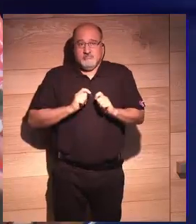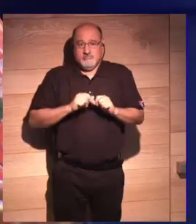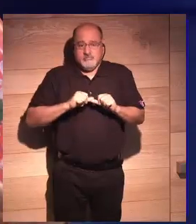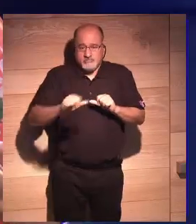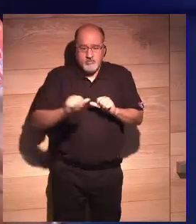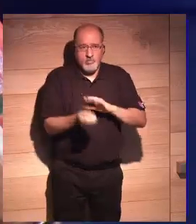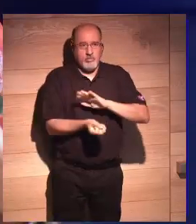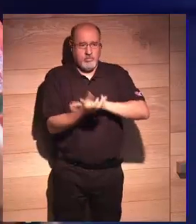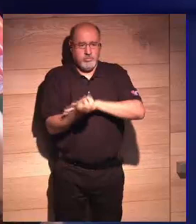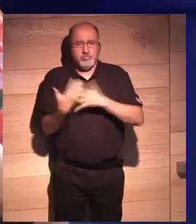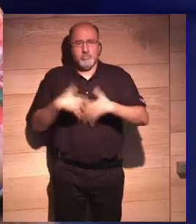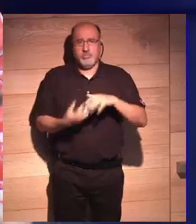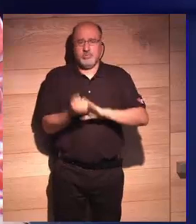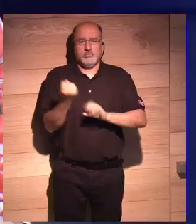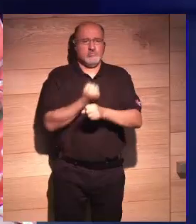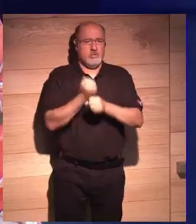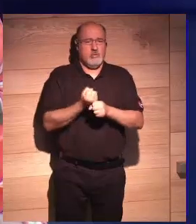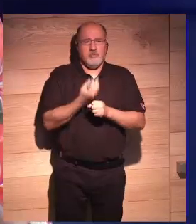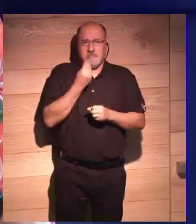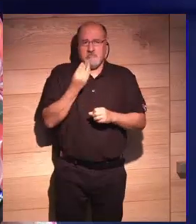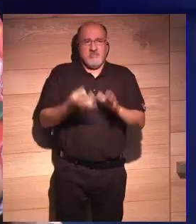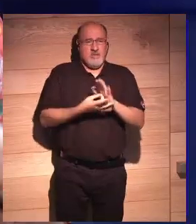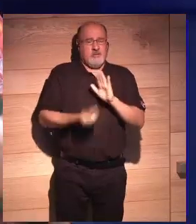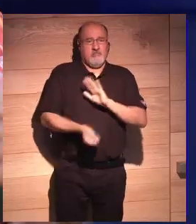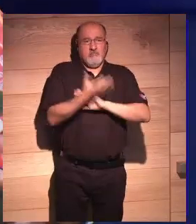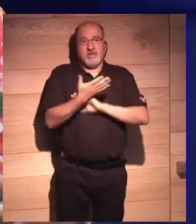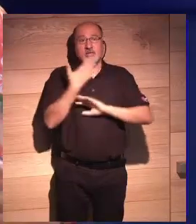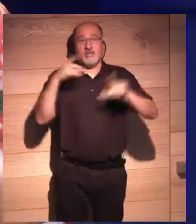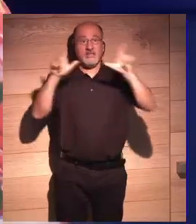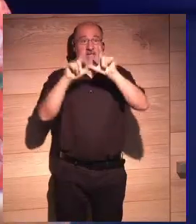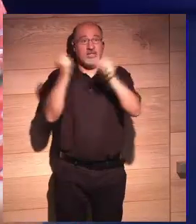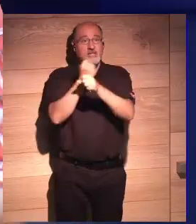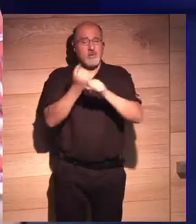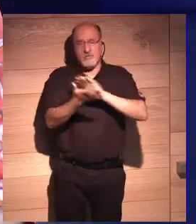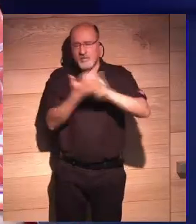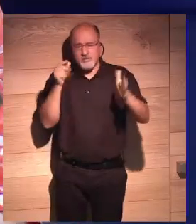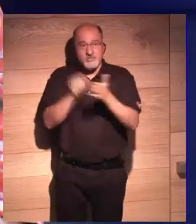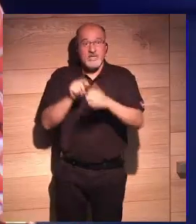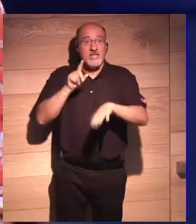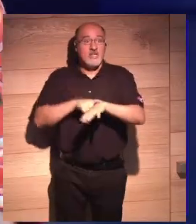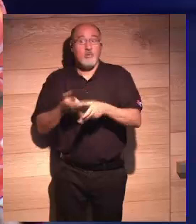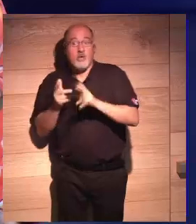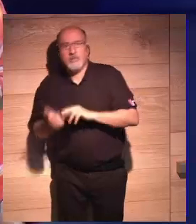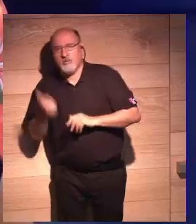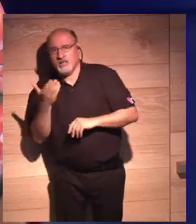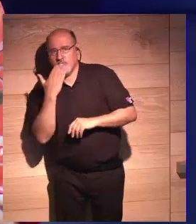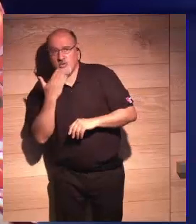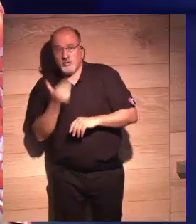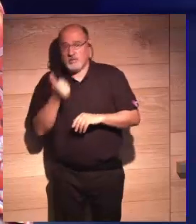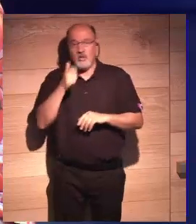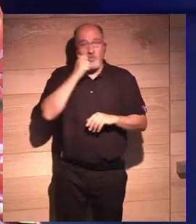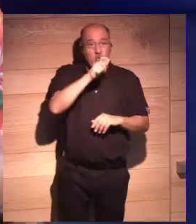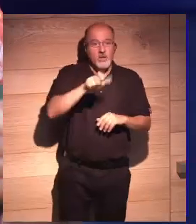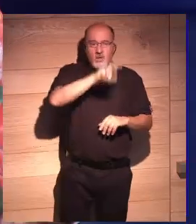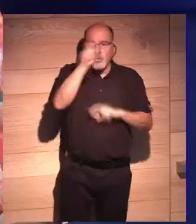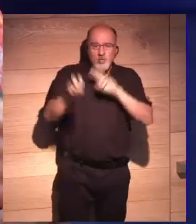tool that will favor production, productiveness. It is going to enable home working, and it will allow